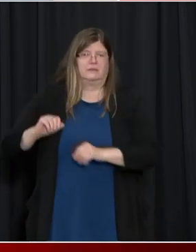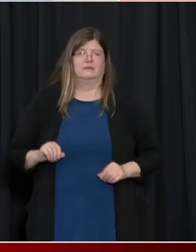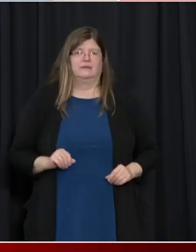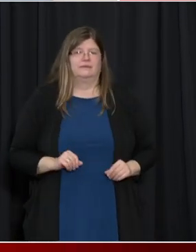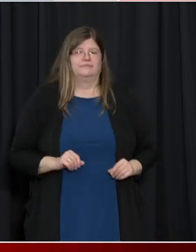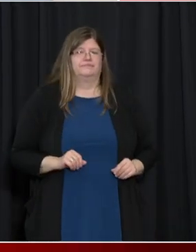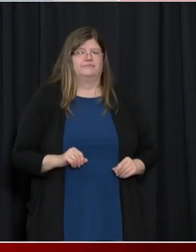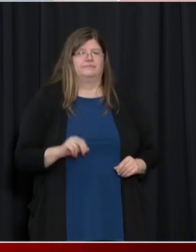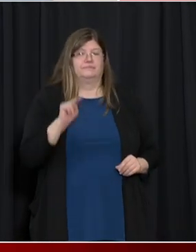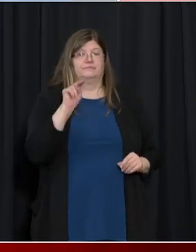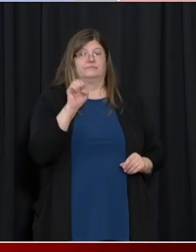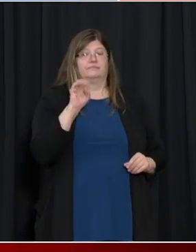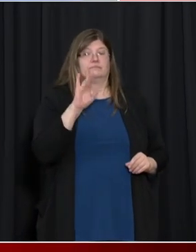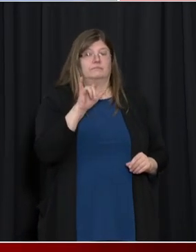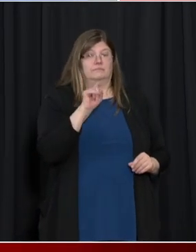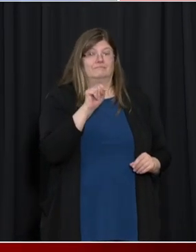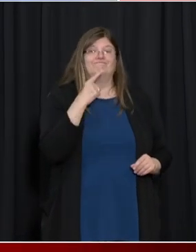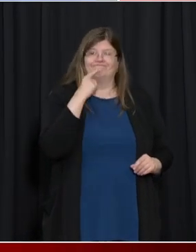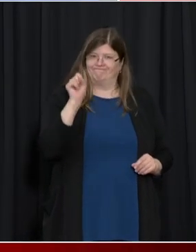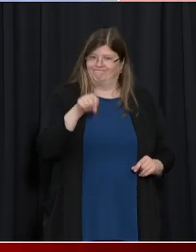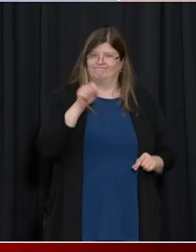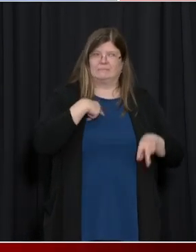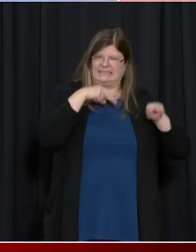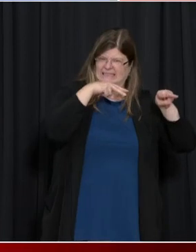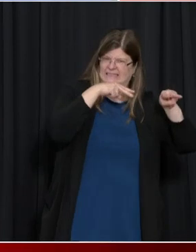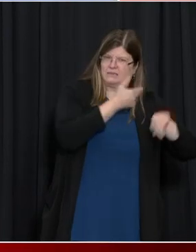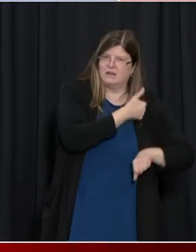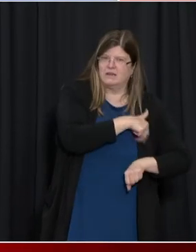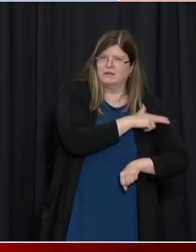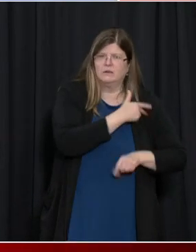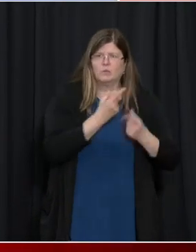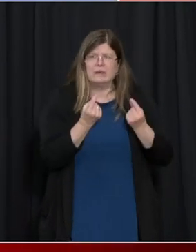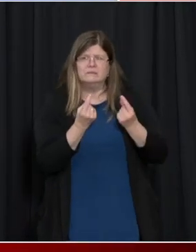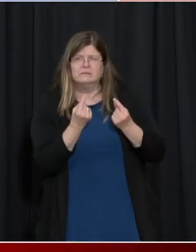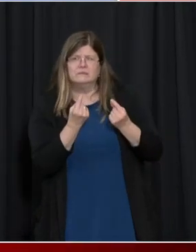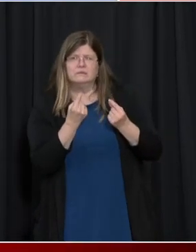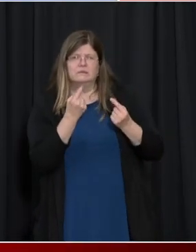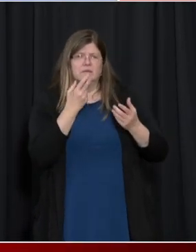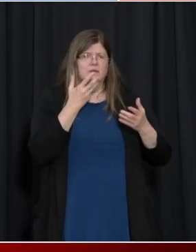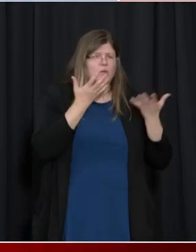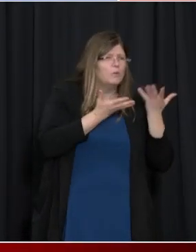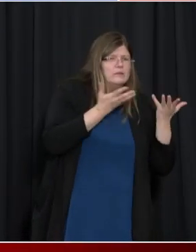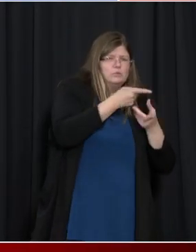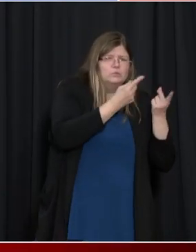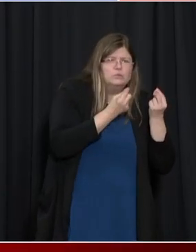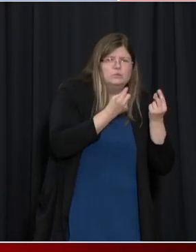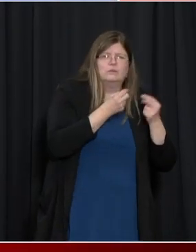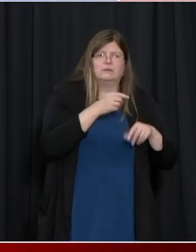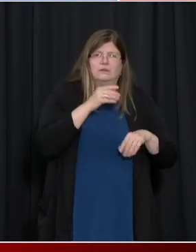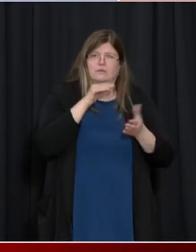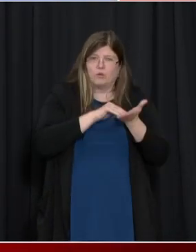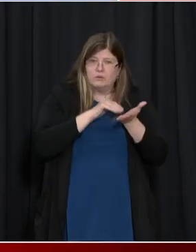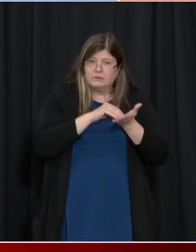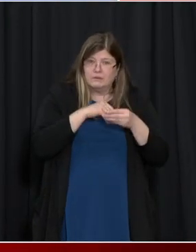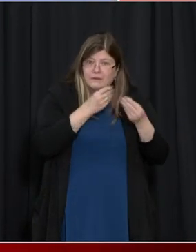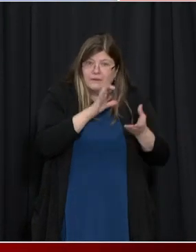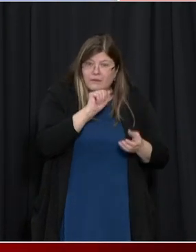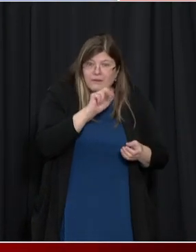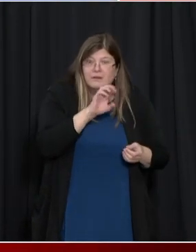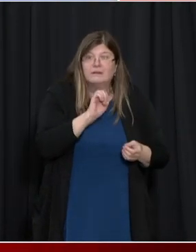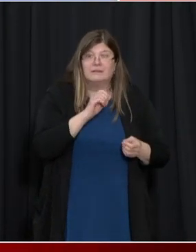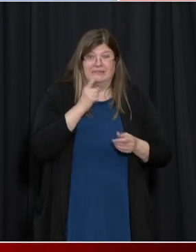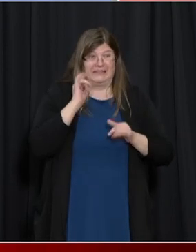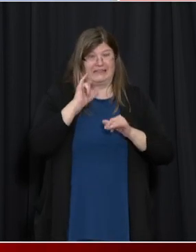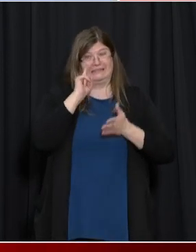of COVID-related care, and are looking at that. There were a couple of times last week where we noticed